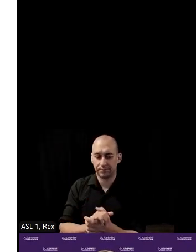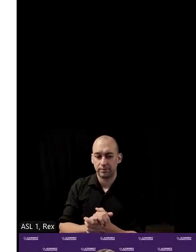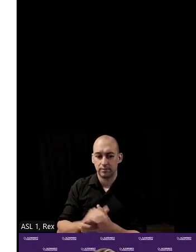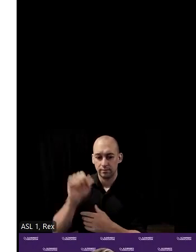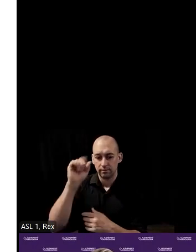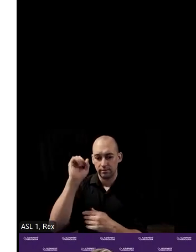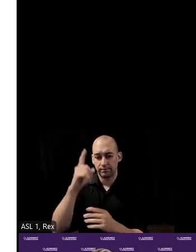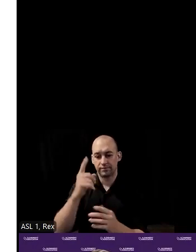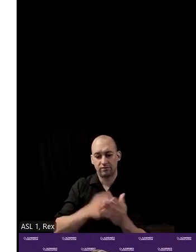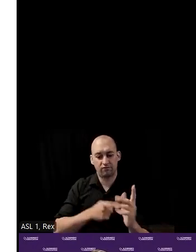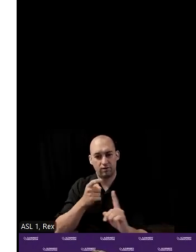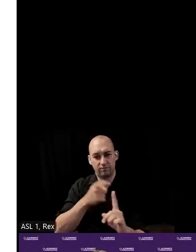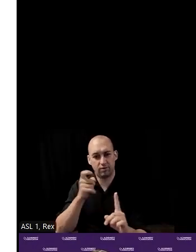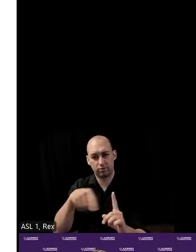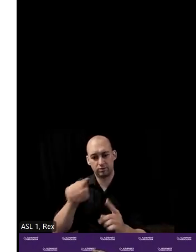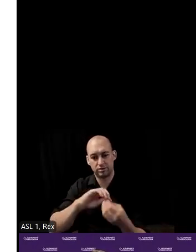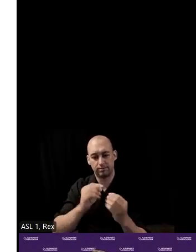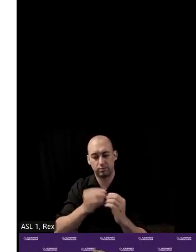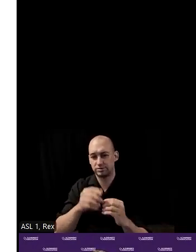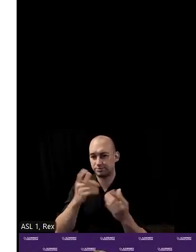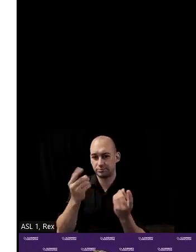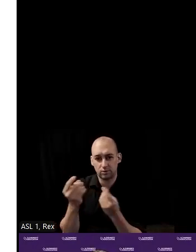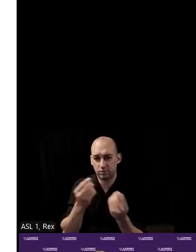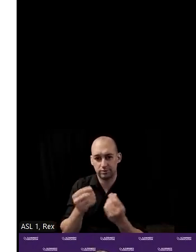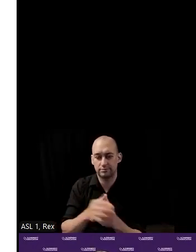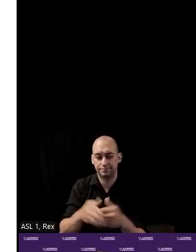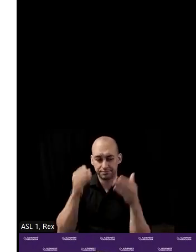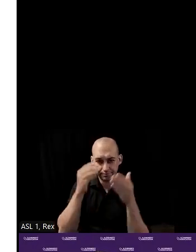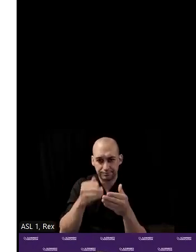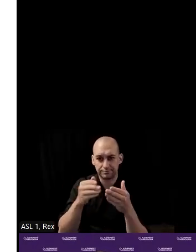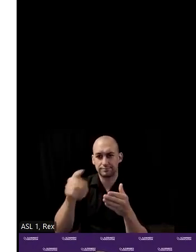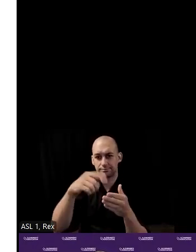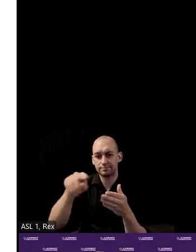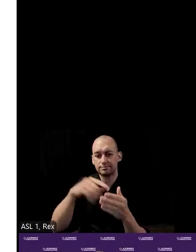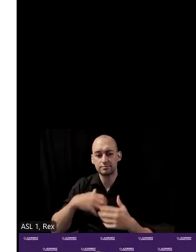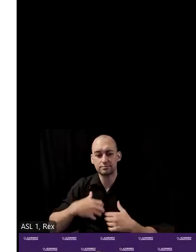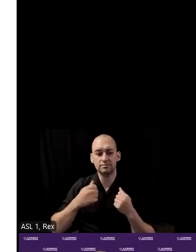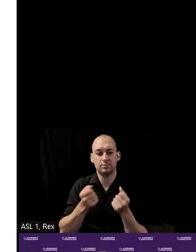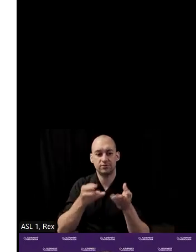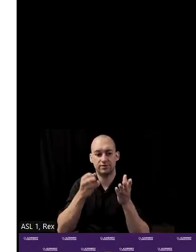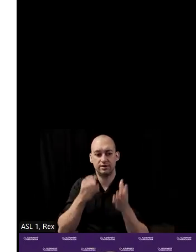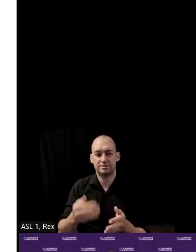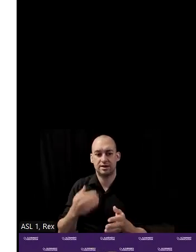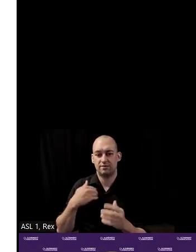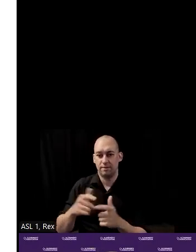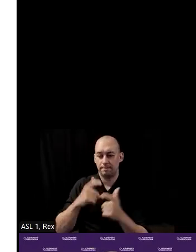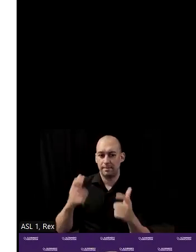what we're doing there. It's basically trying to target those healthcare providers who do have a significant portion of their population dealing